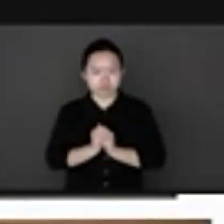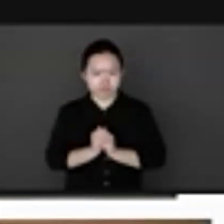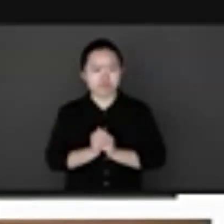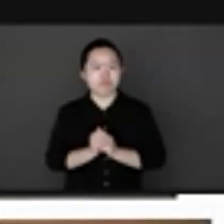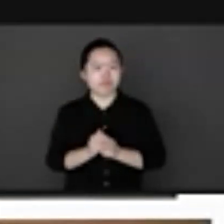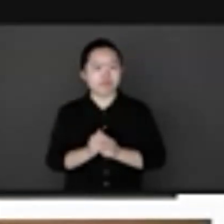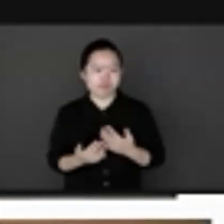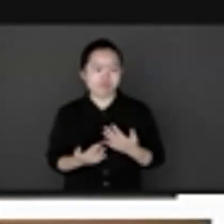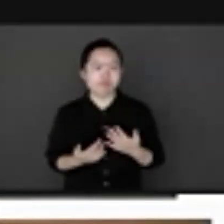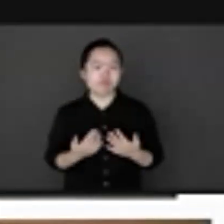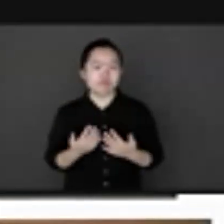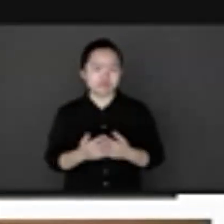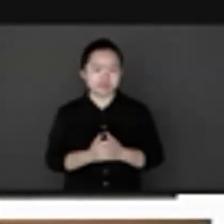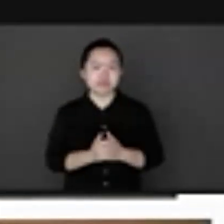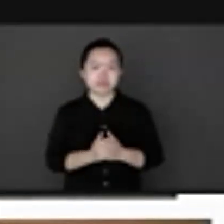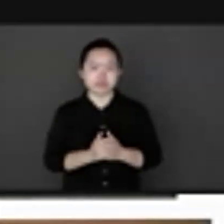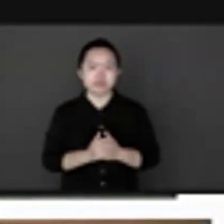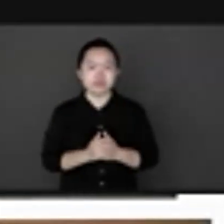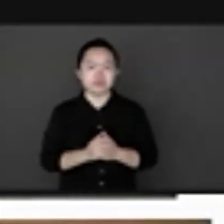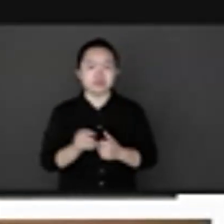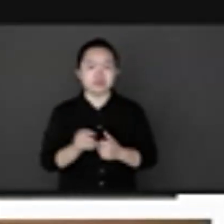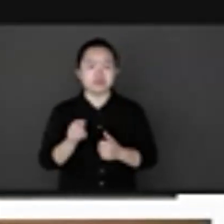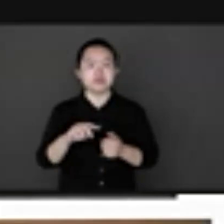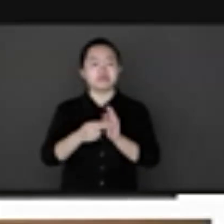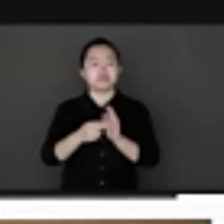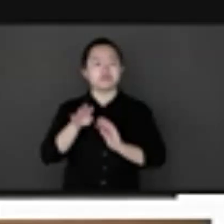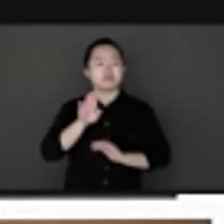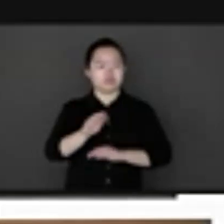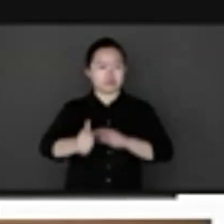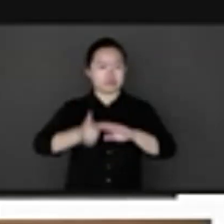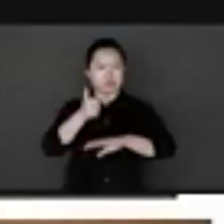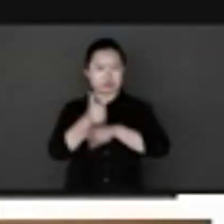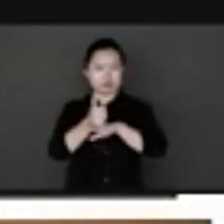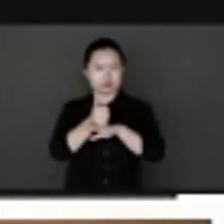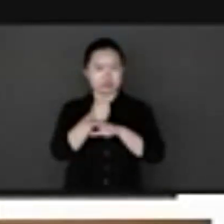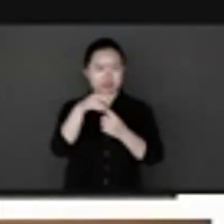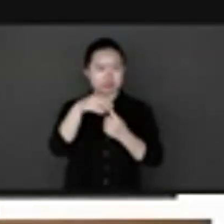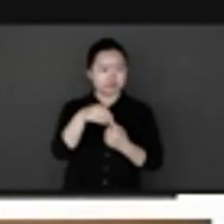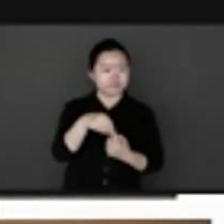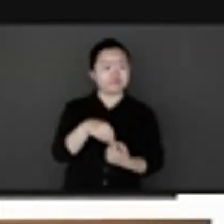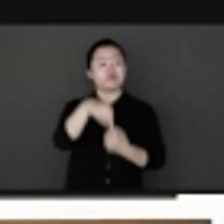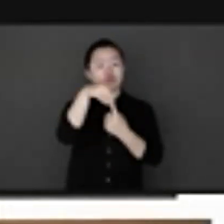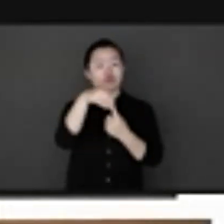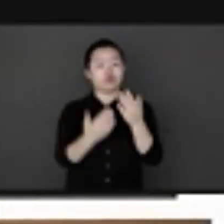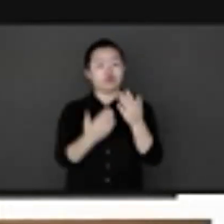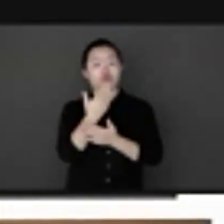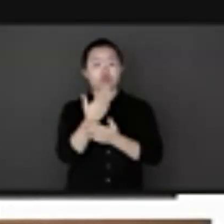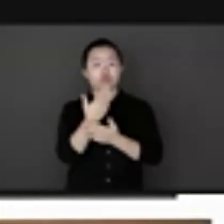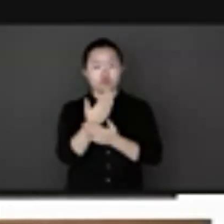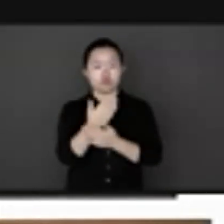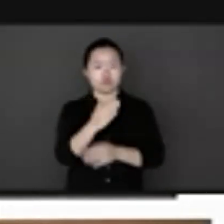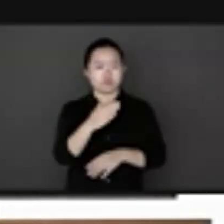that are self-explanatory instead? Isn't that a better way? So to balance, I guess the question is about the balance between